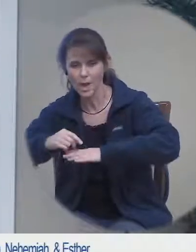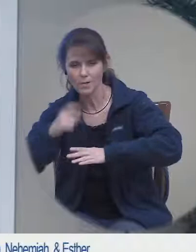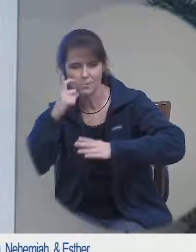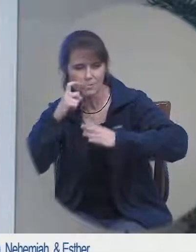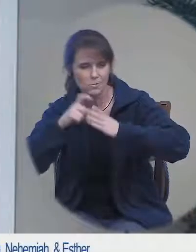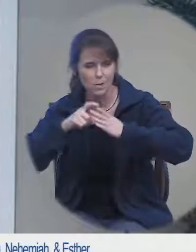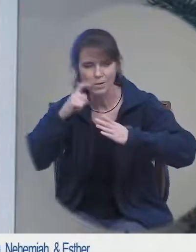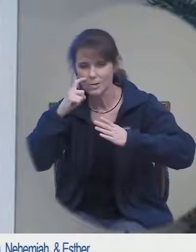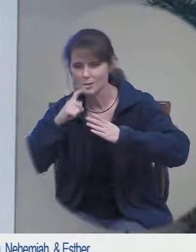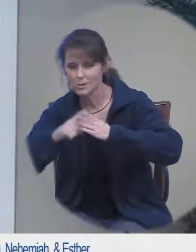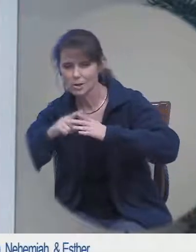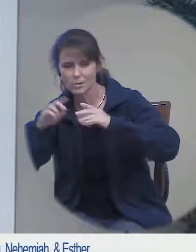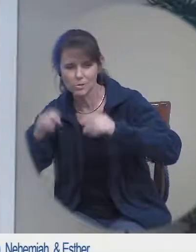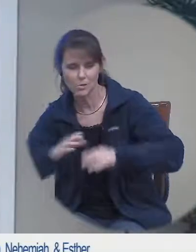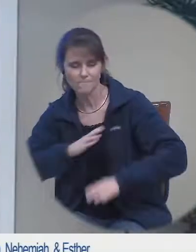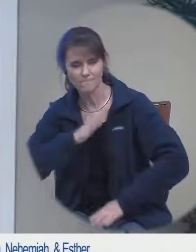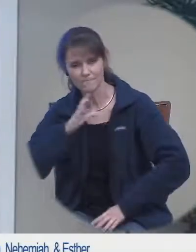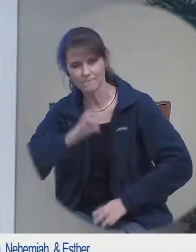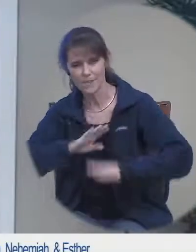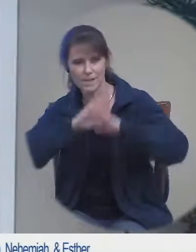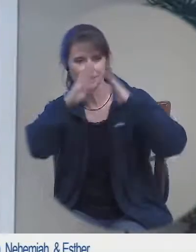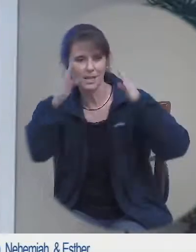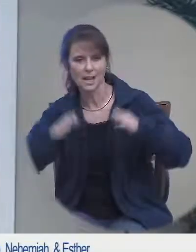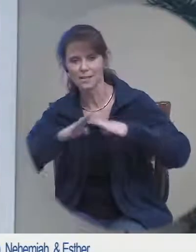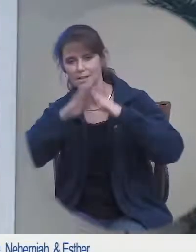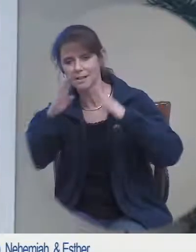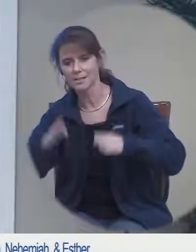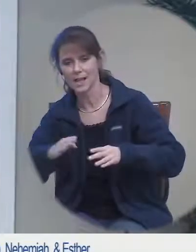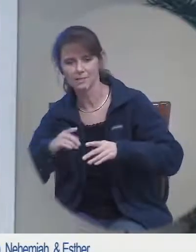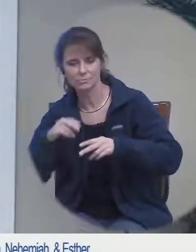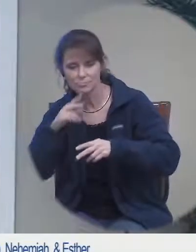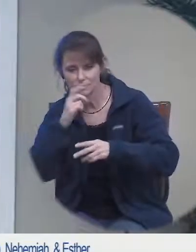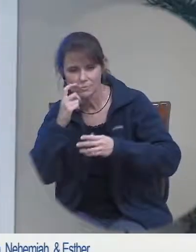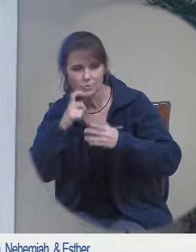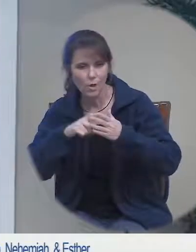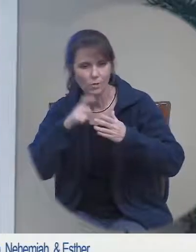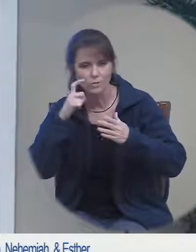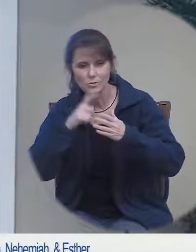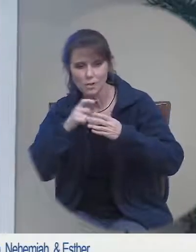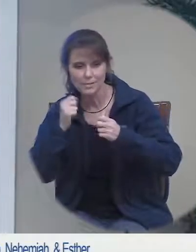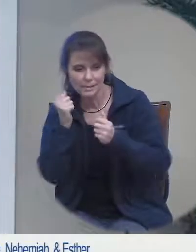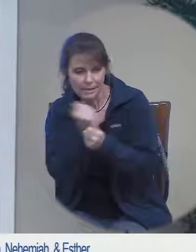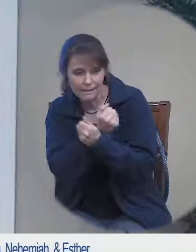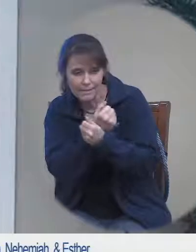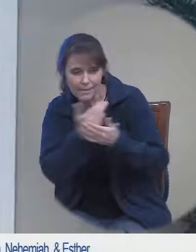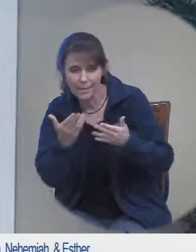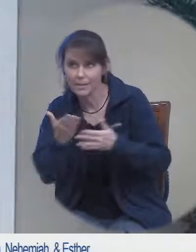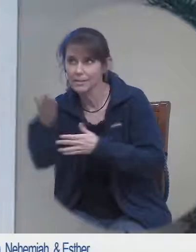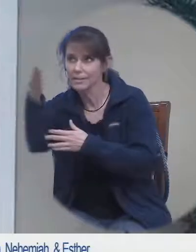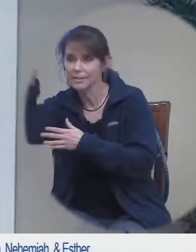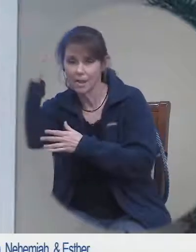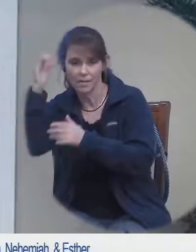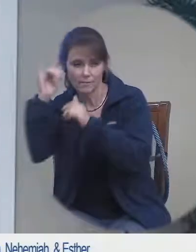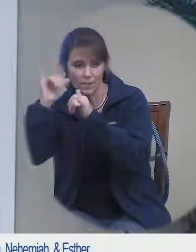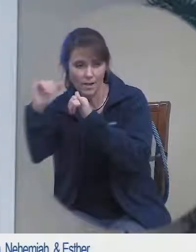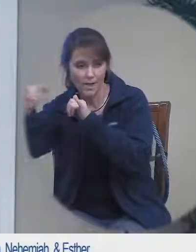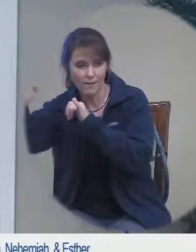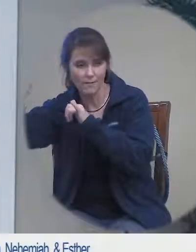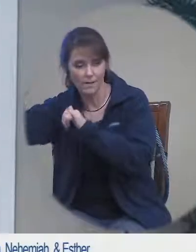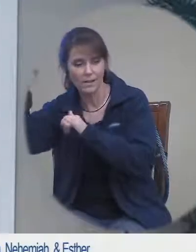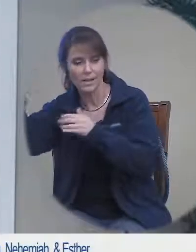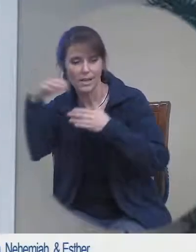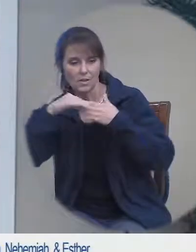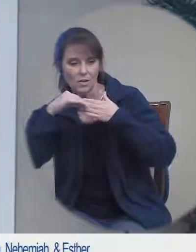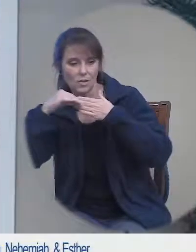through her palaces, that you may tell it to the next generation. For such is God, our God, forever and ever. He will guide